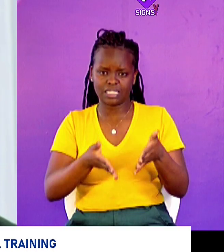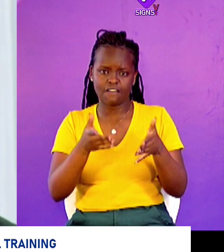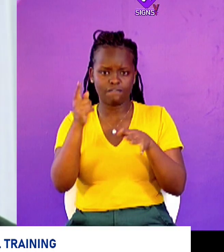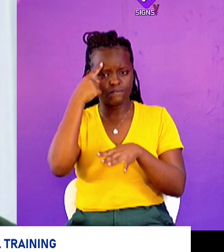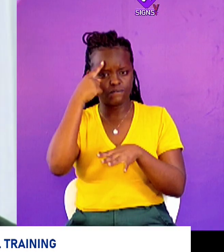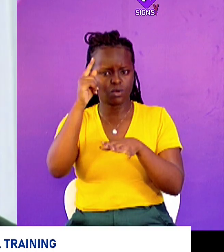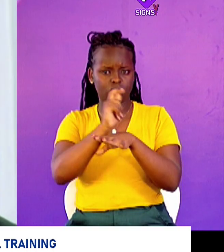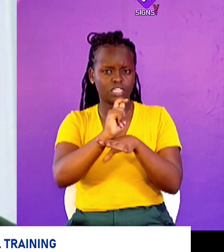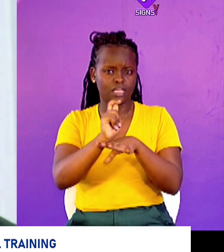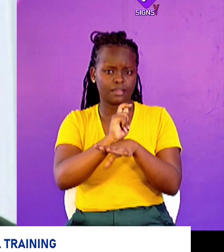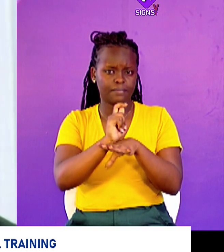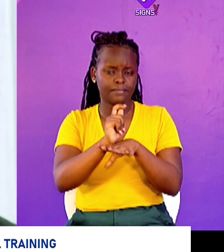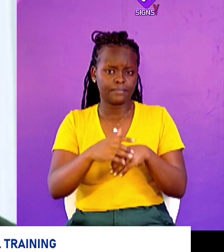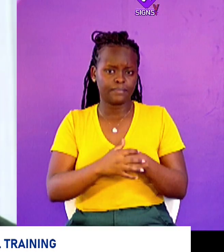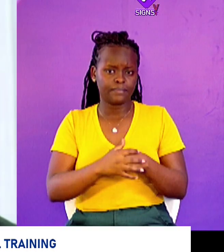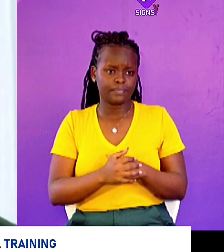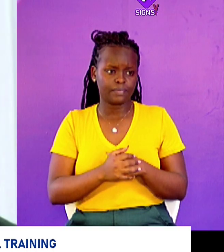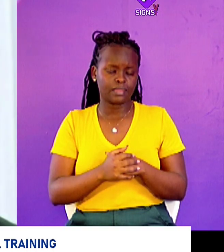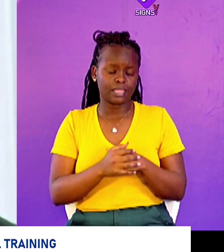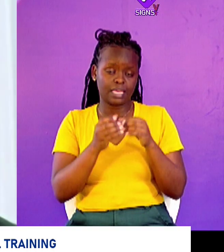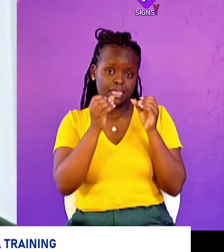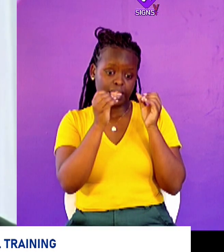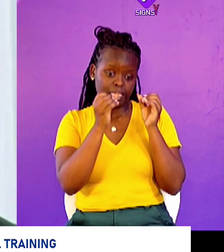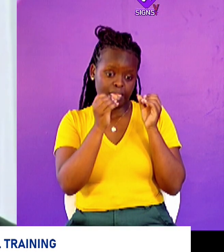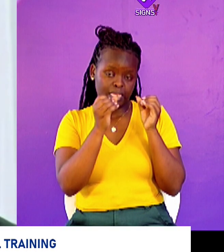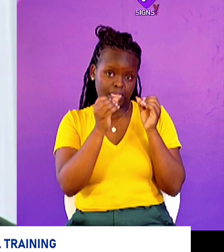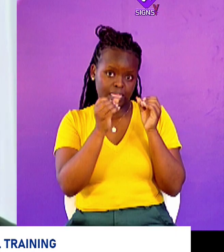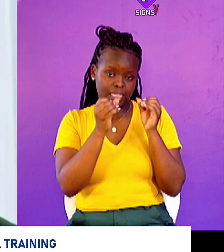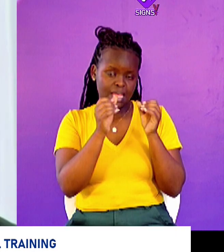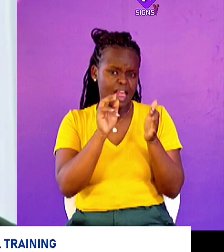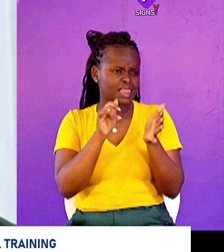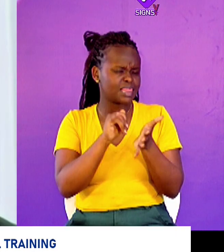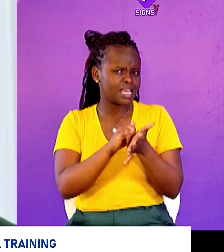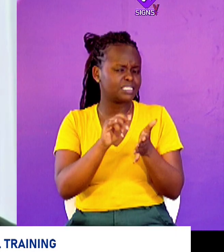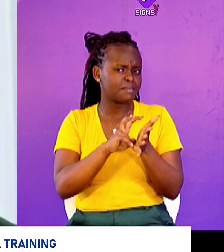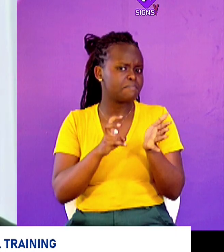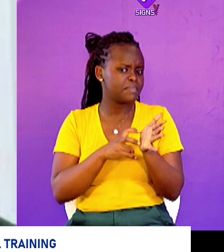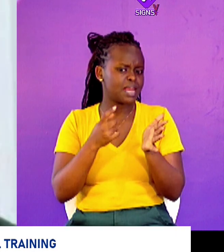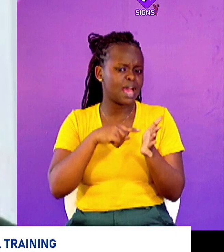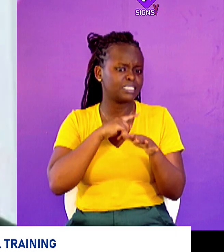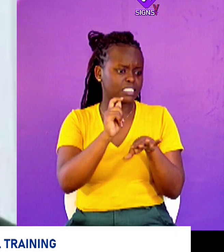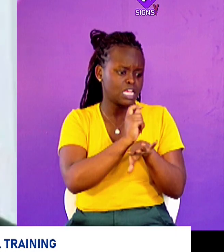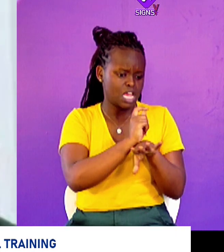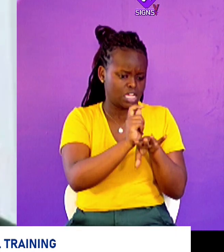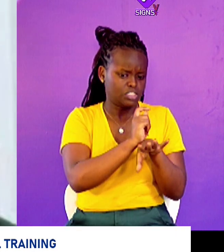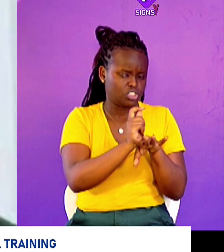training? So even though, does that mean even though we trained